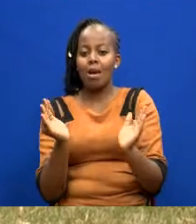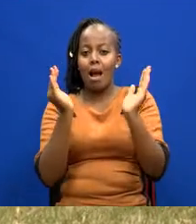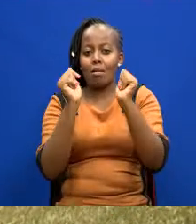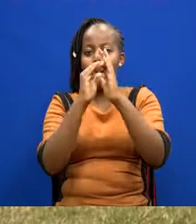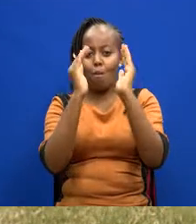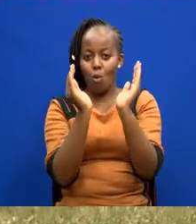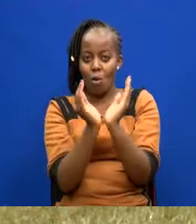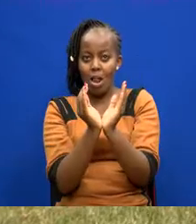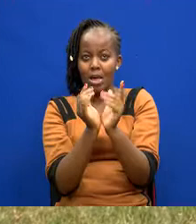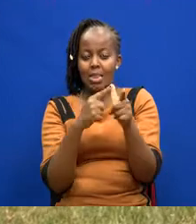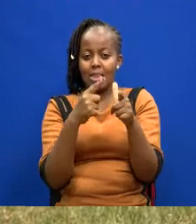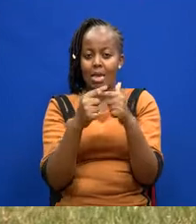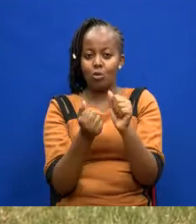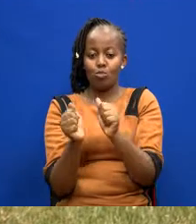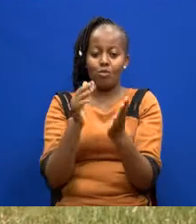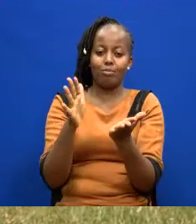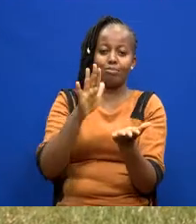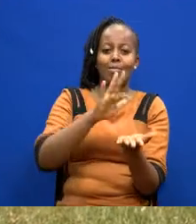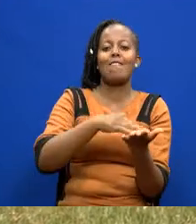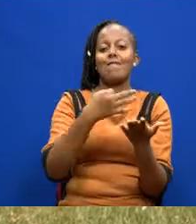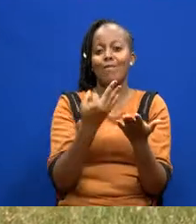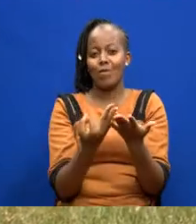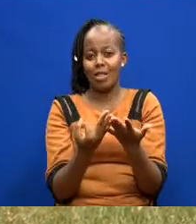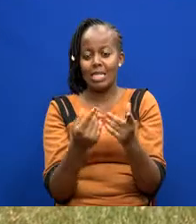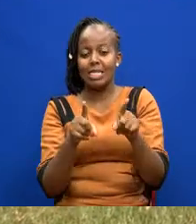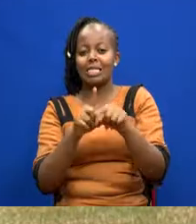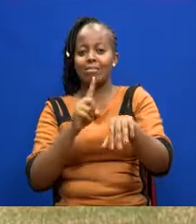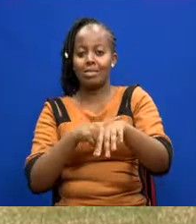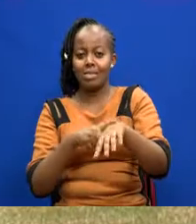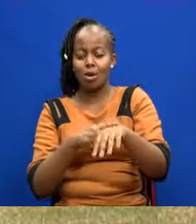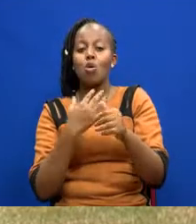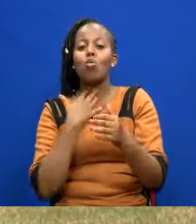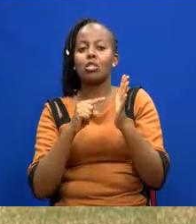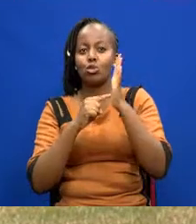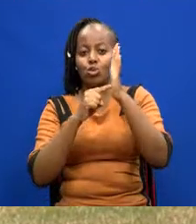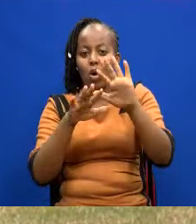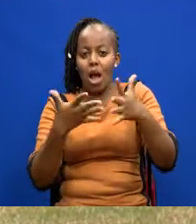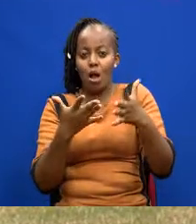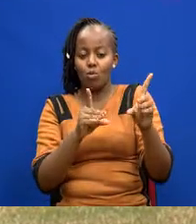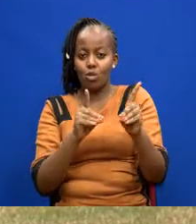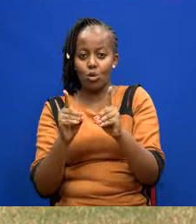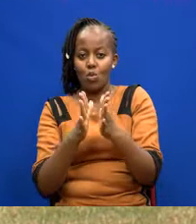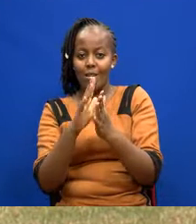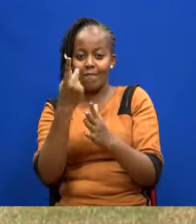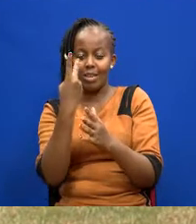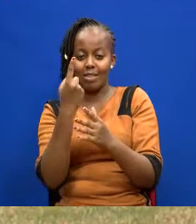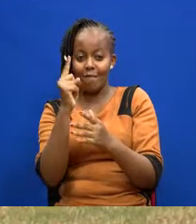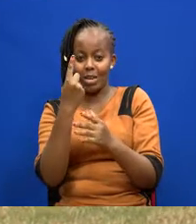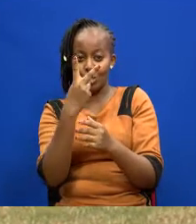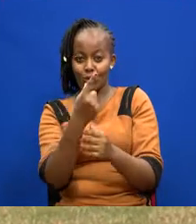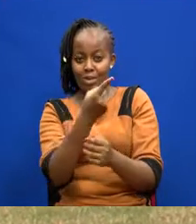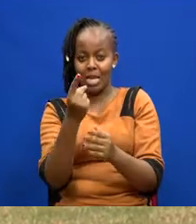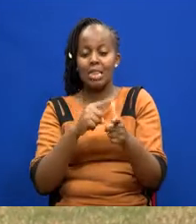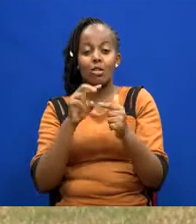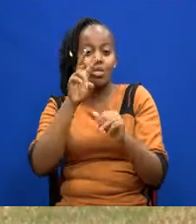ball, tight, and go down at the same time. We'll demonstrate with the first two athletes, then you